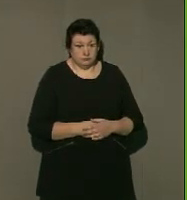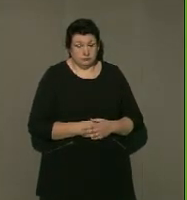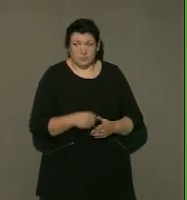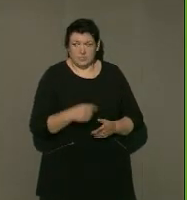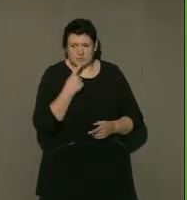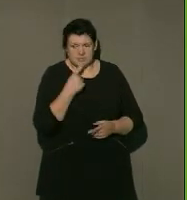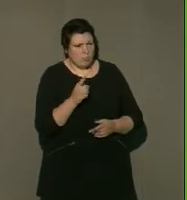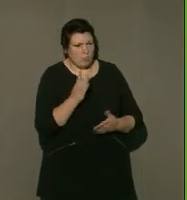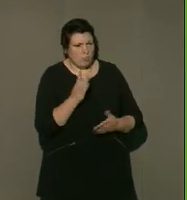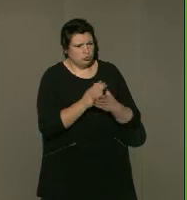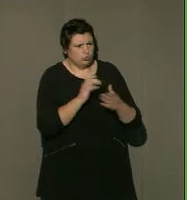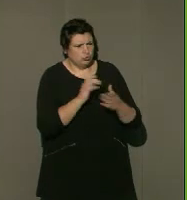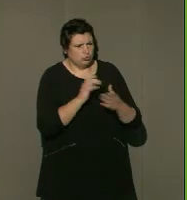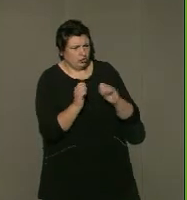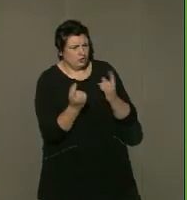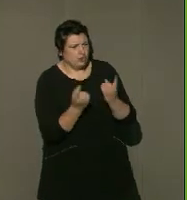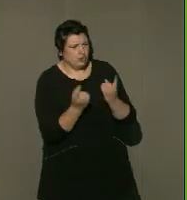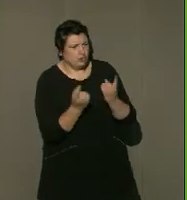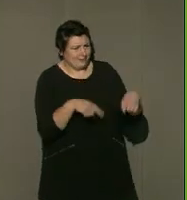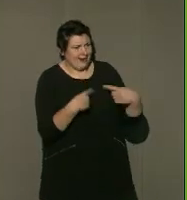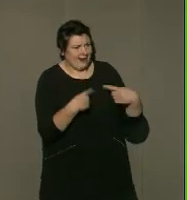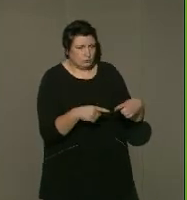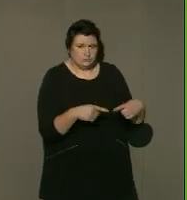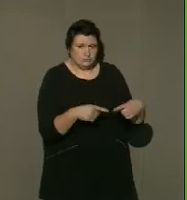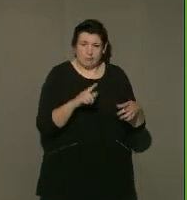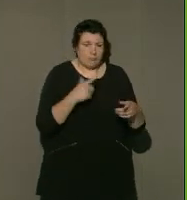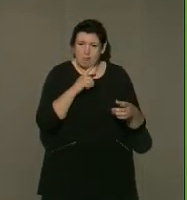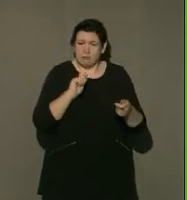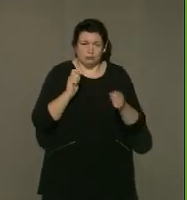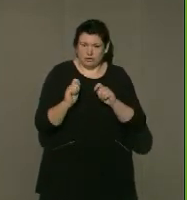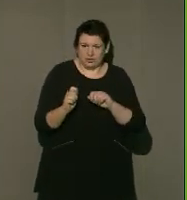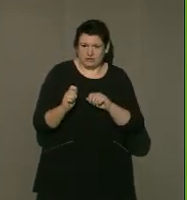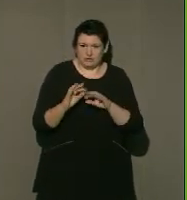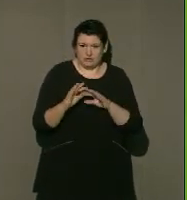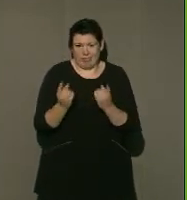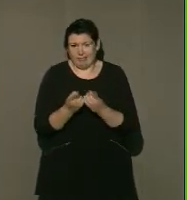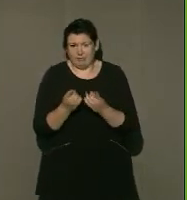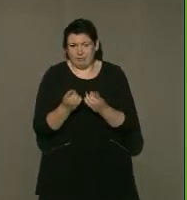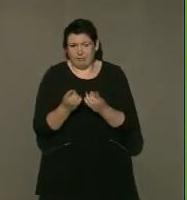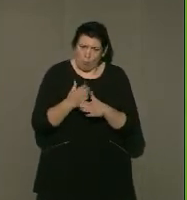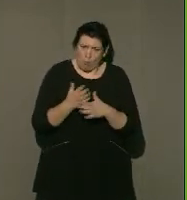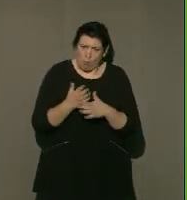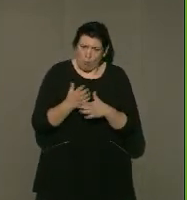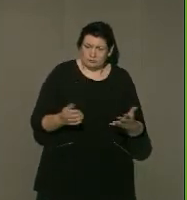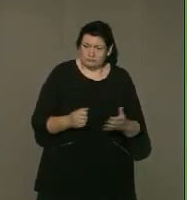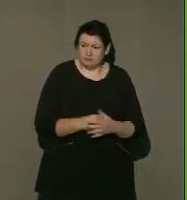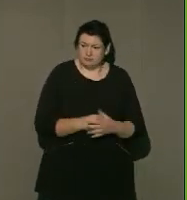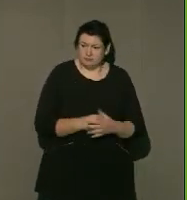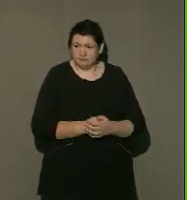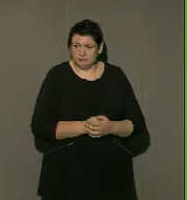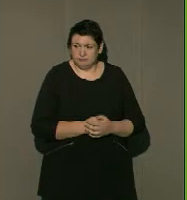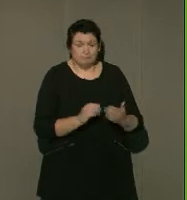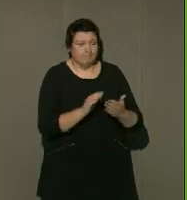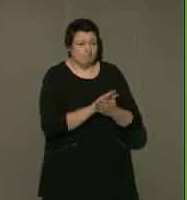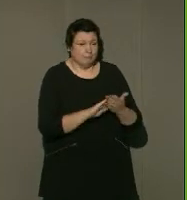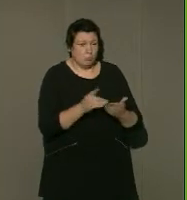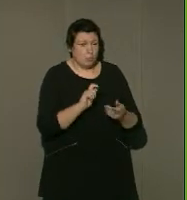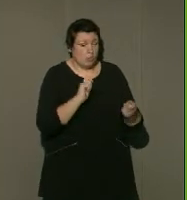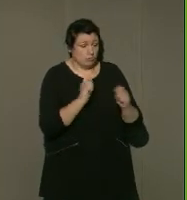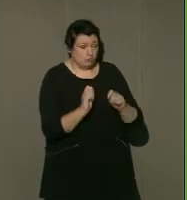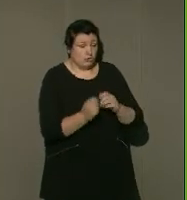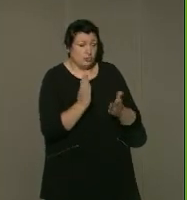things that the ballot allowed and not change those things that weren't. In other words, it meant that those changes had